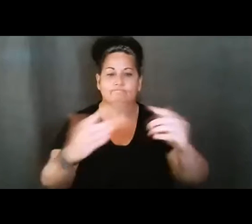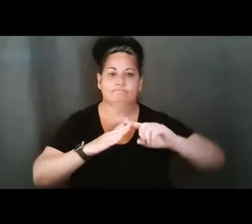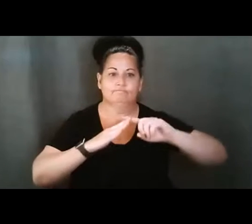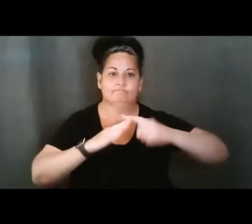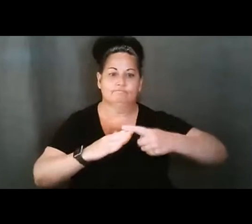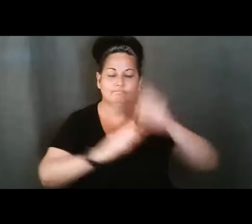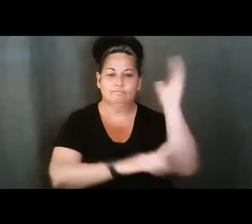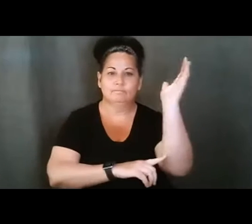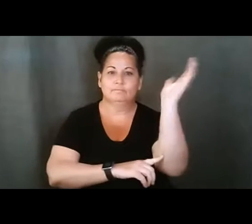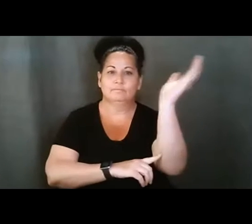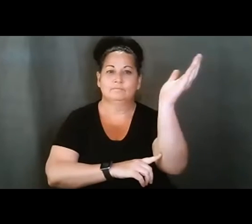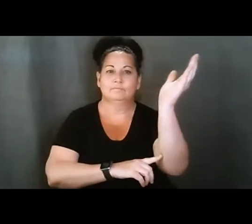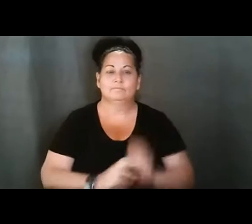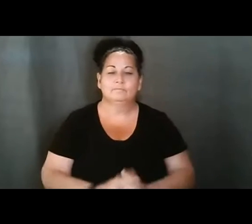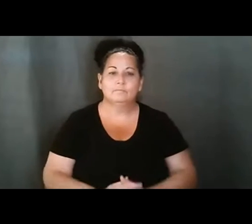presentation.